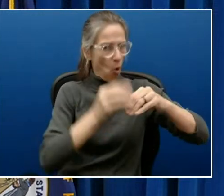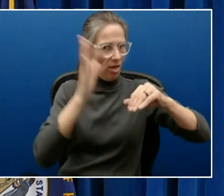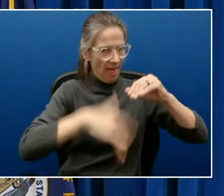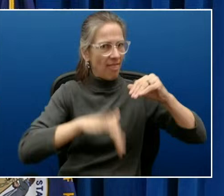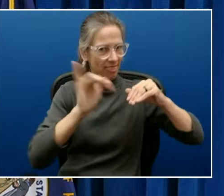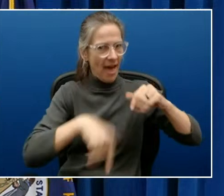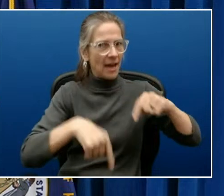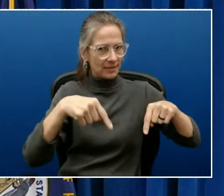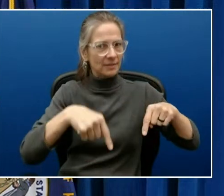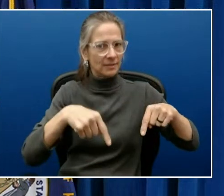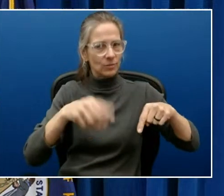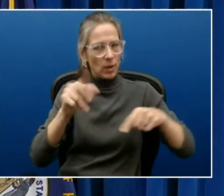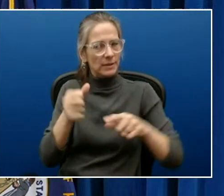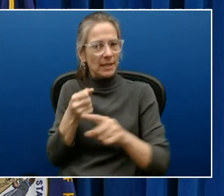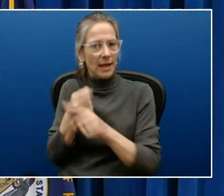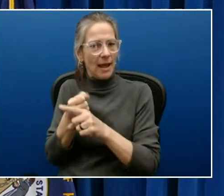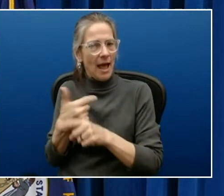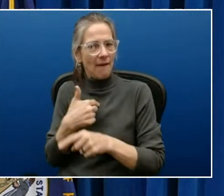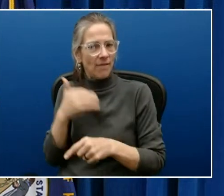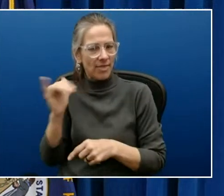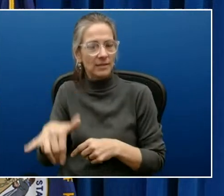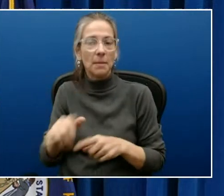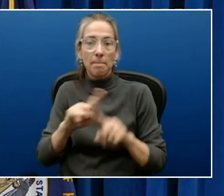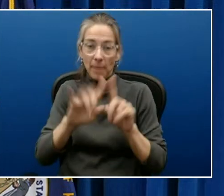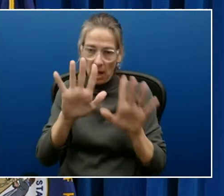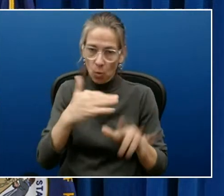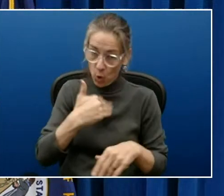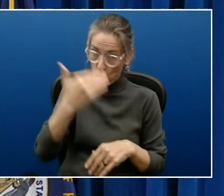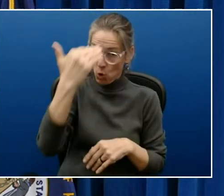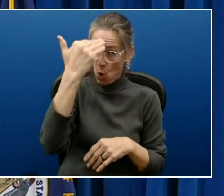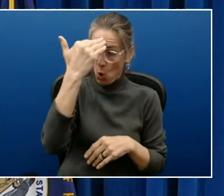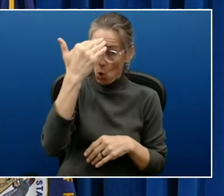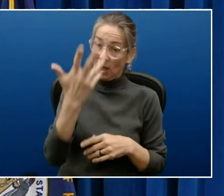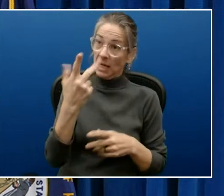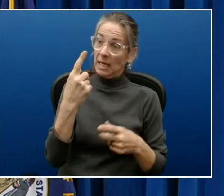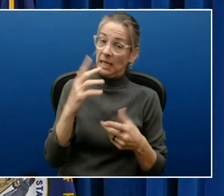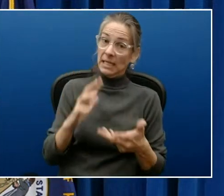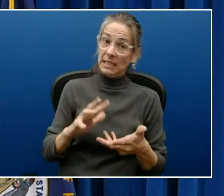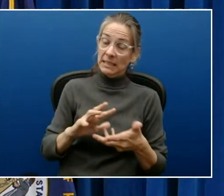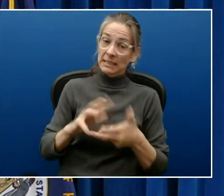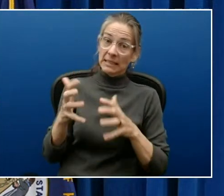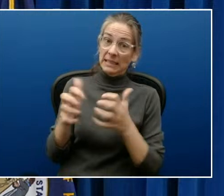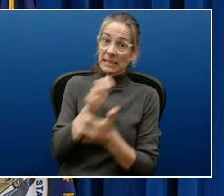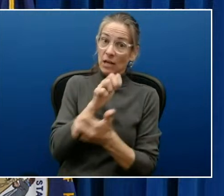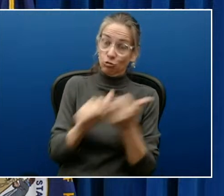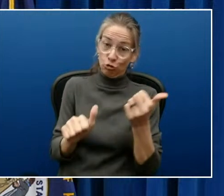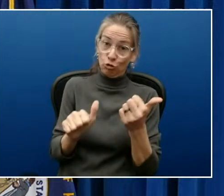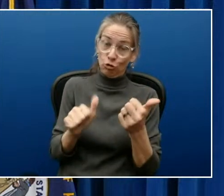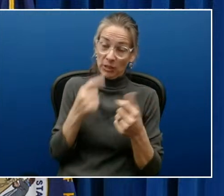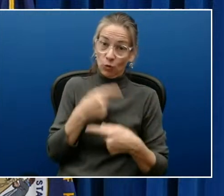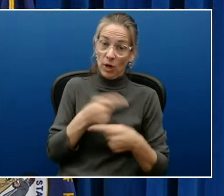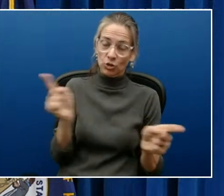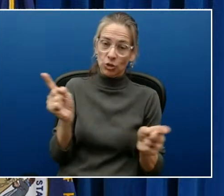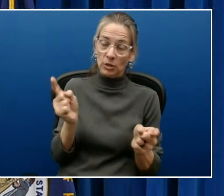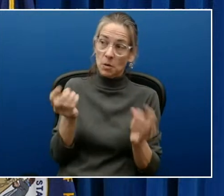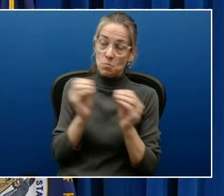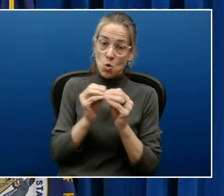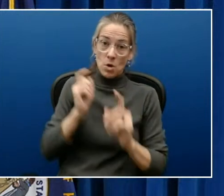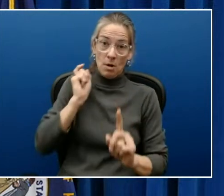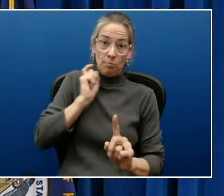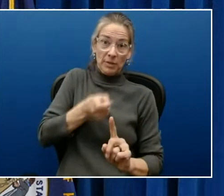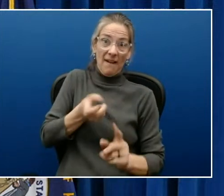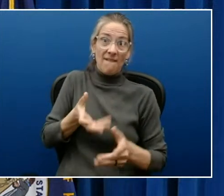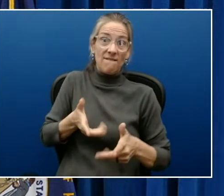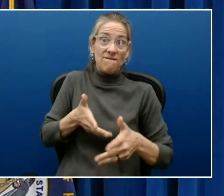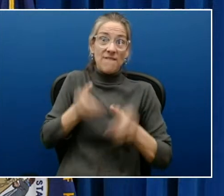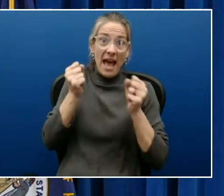impacted. But what we've learned is the disaster declarations are typically issued faster, and it's a better process to take some of the most